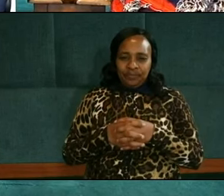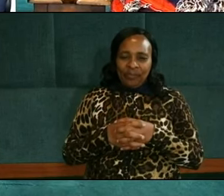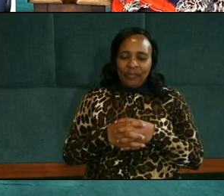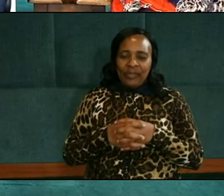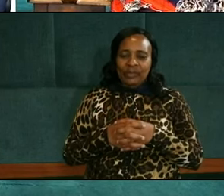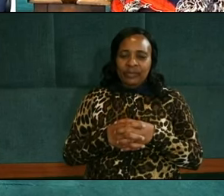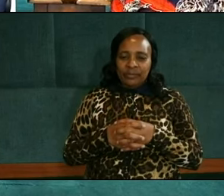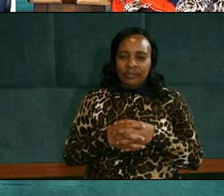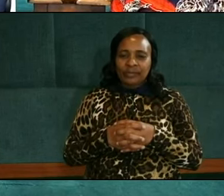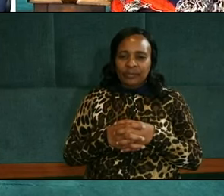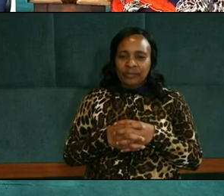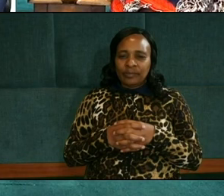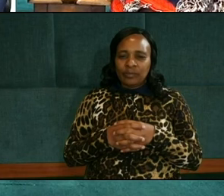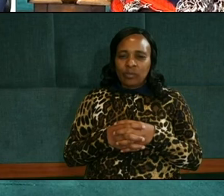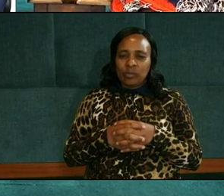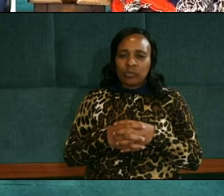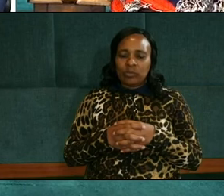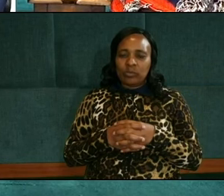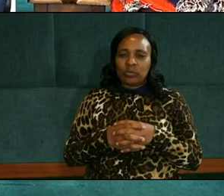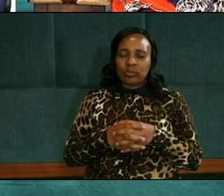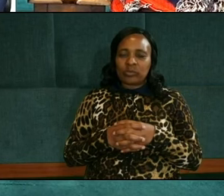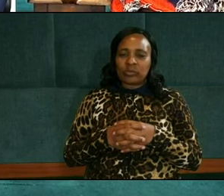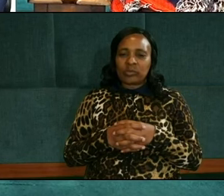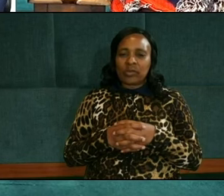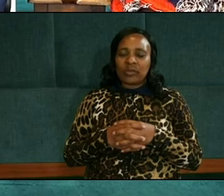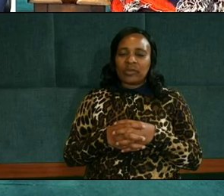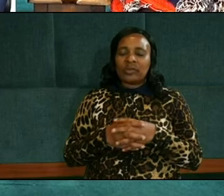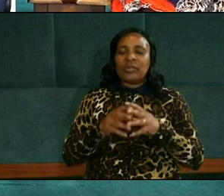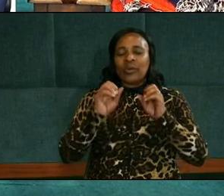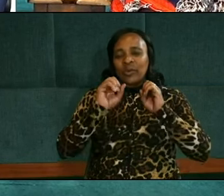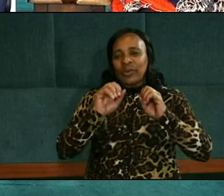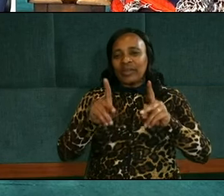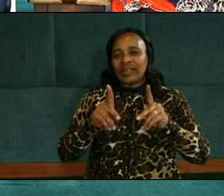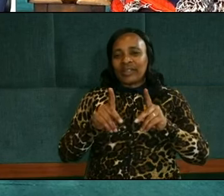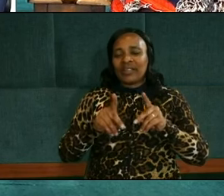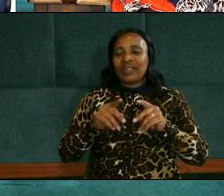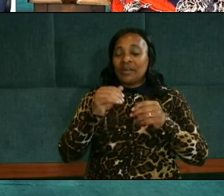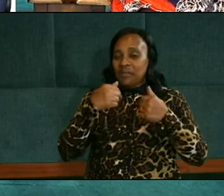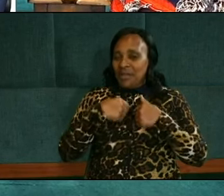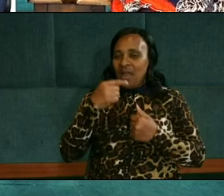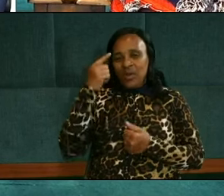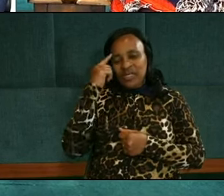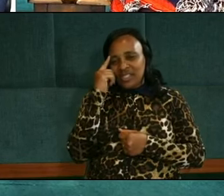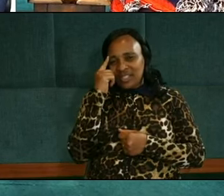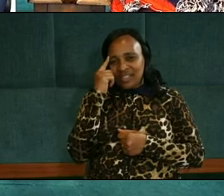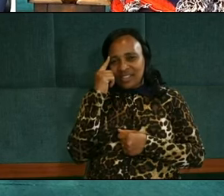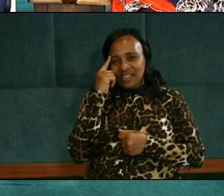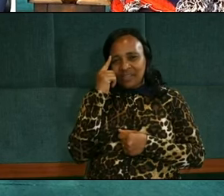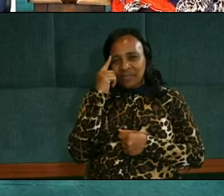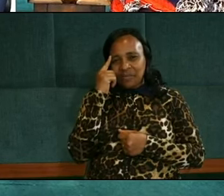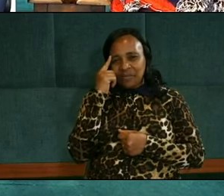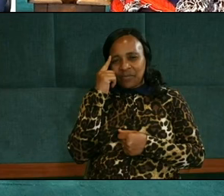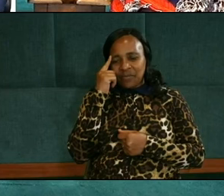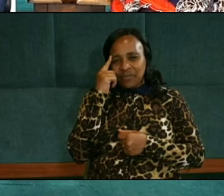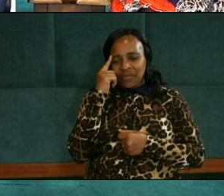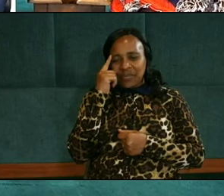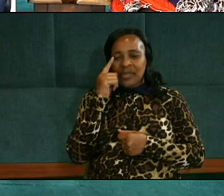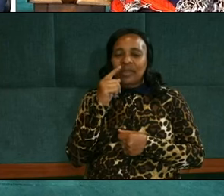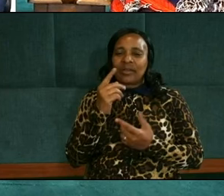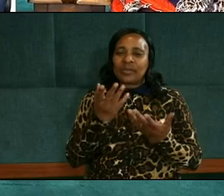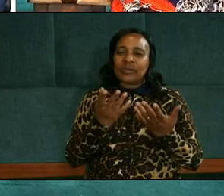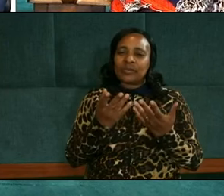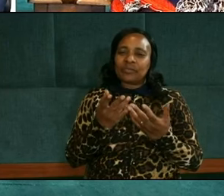guys? I see you guys nodding, but deep in thoughts. Well, I was just thinking